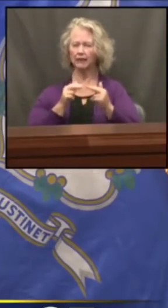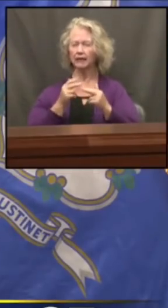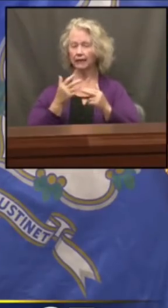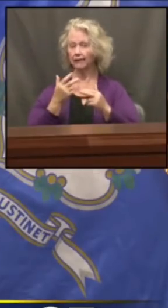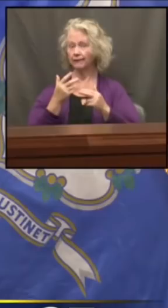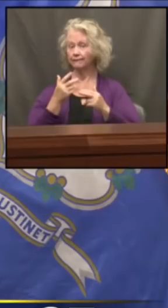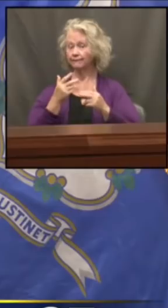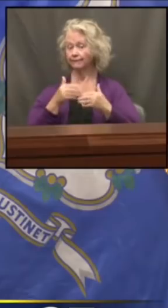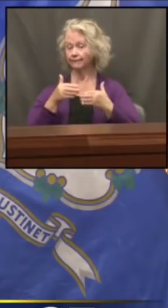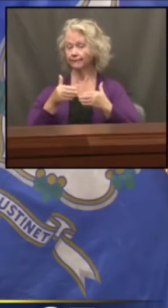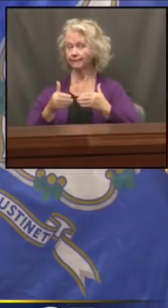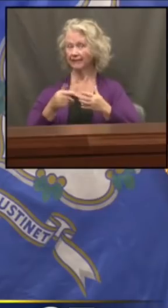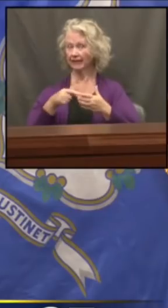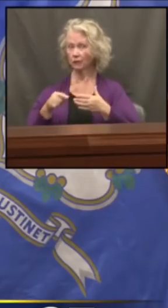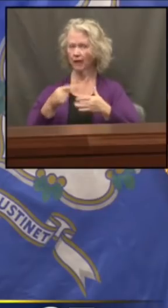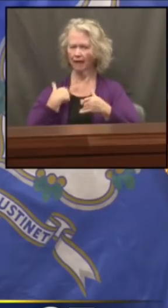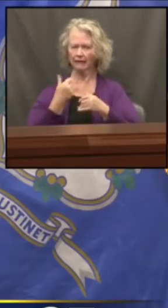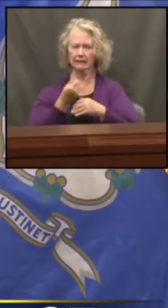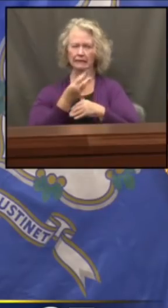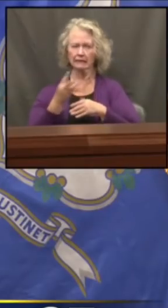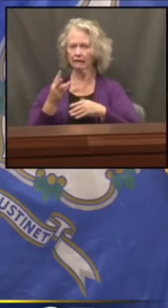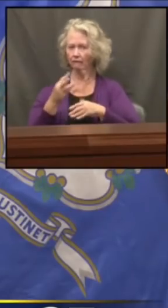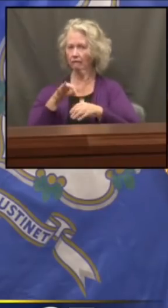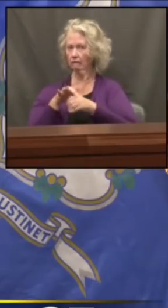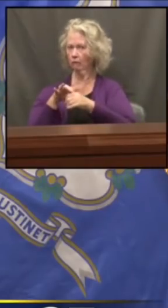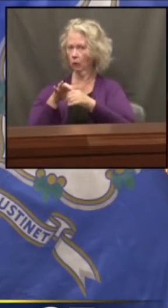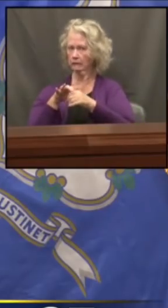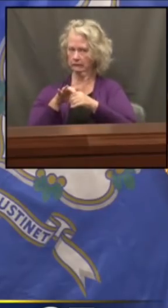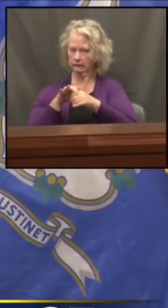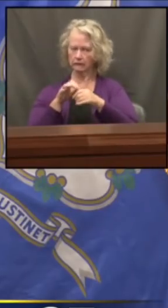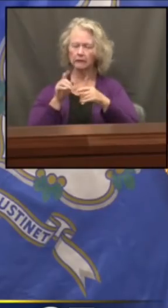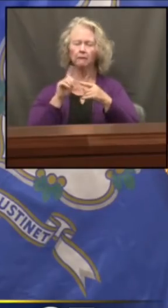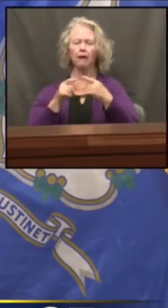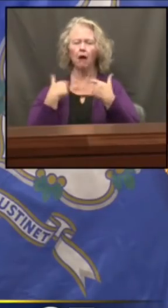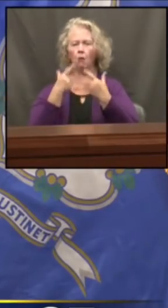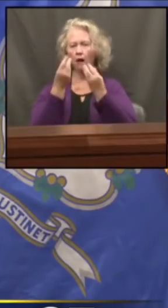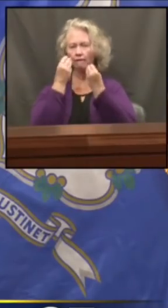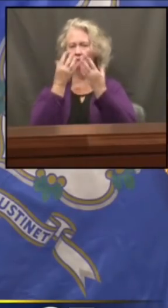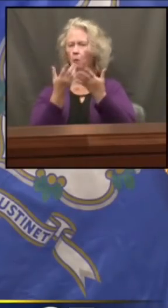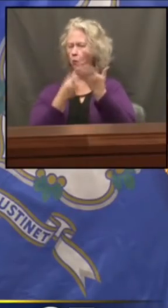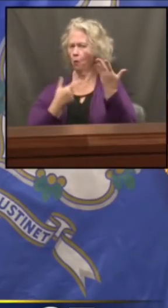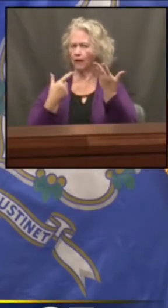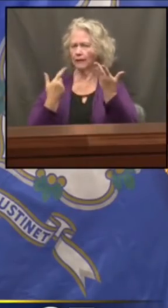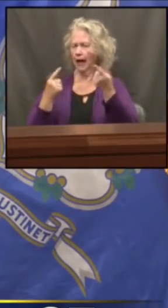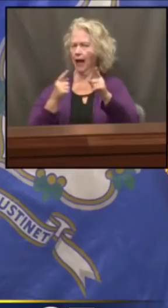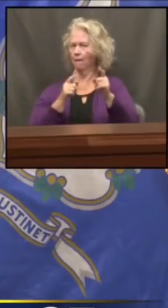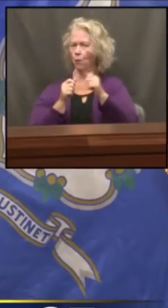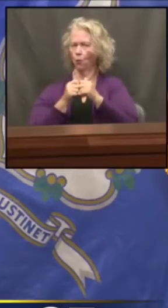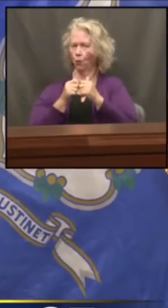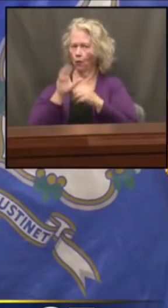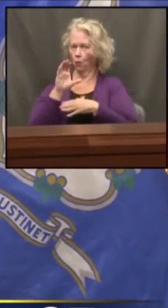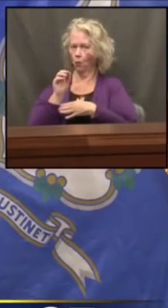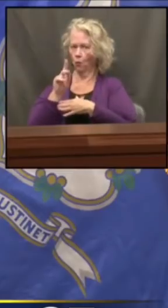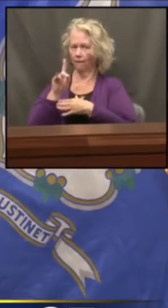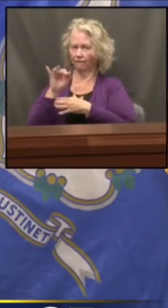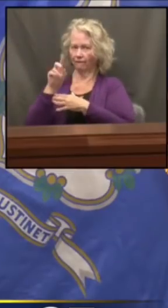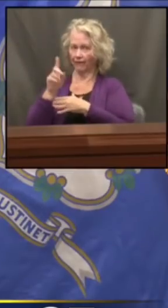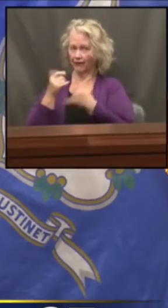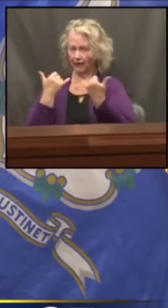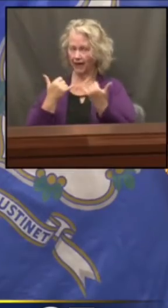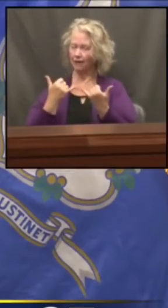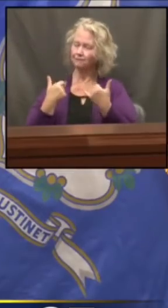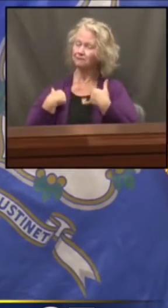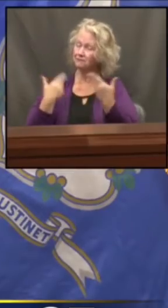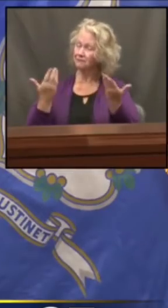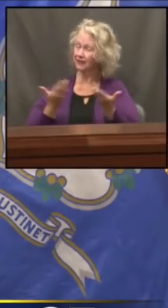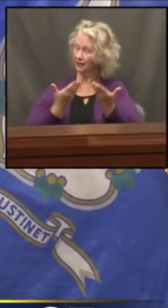next week. So just wanted to give you an update on where we stand on COVID right now. And I'm here, of course,